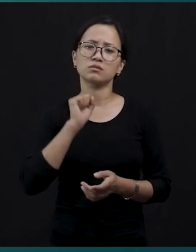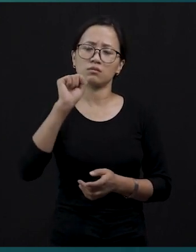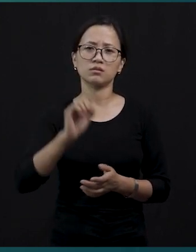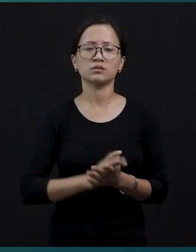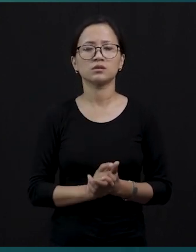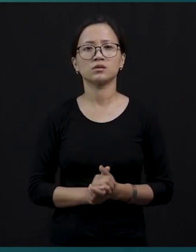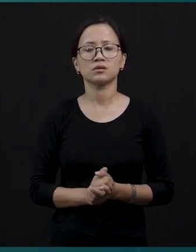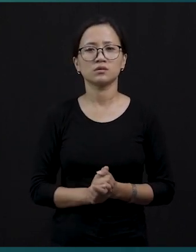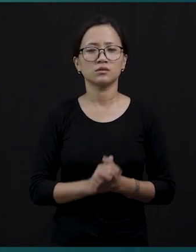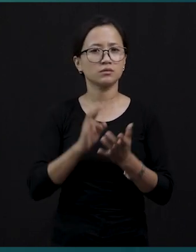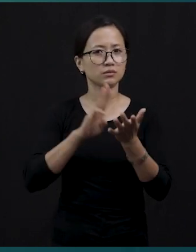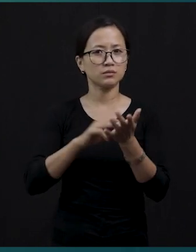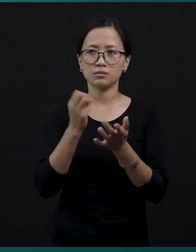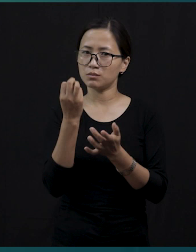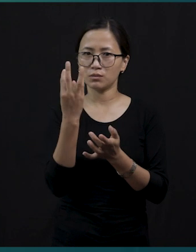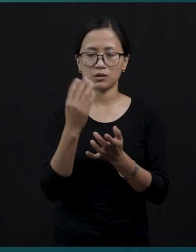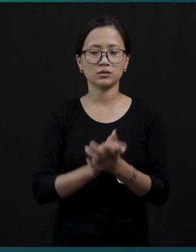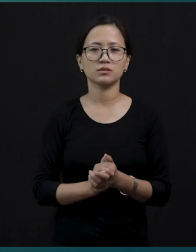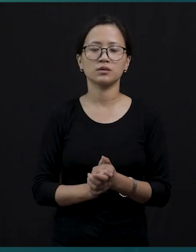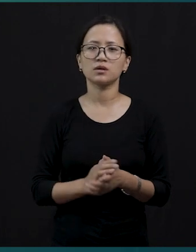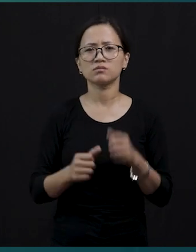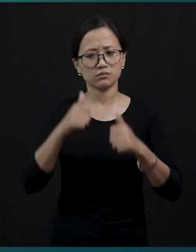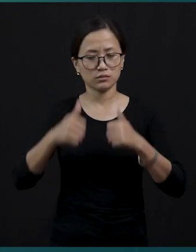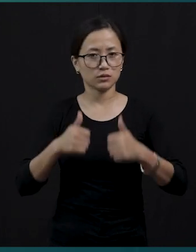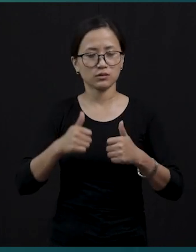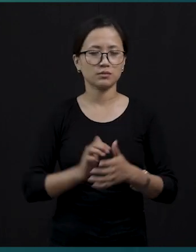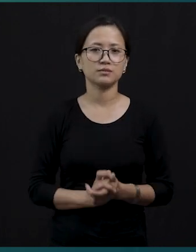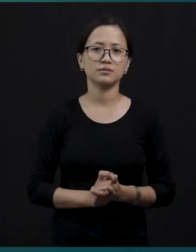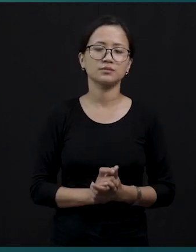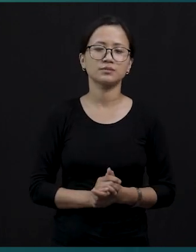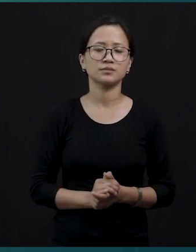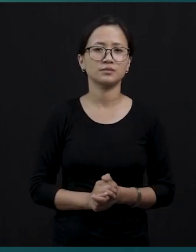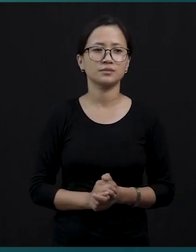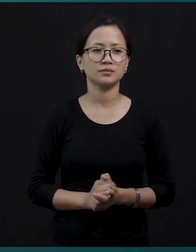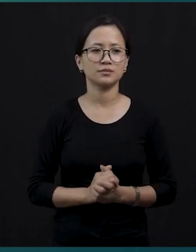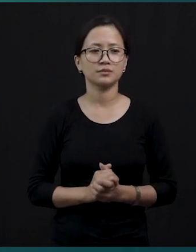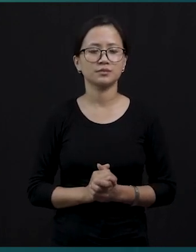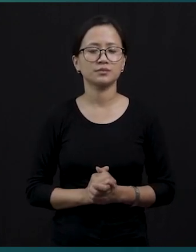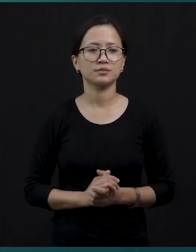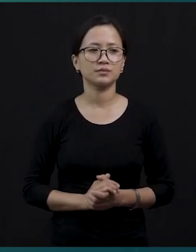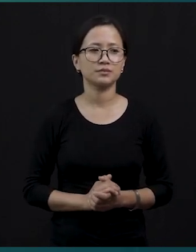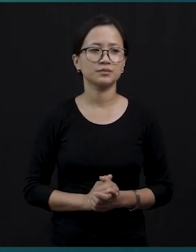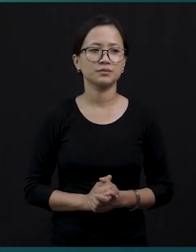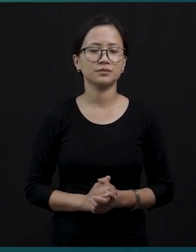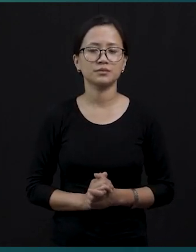easily and score the marks during your test and exam, right? Okay. Next